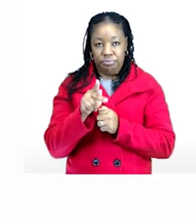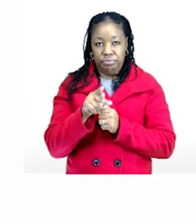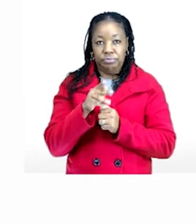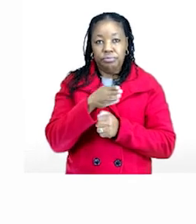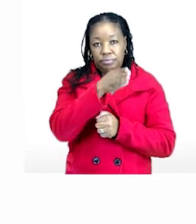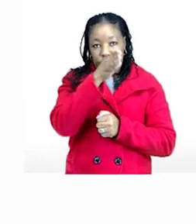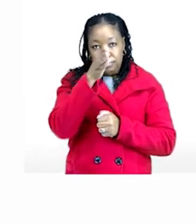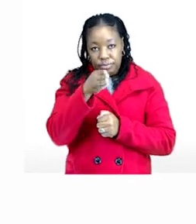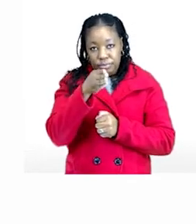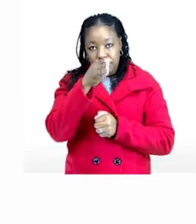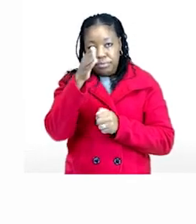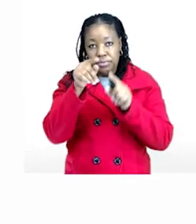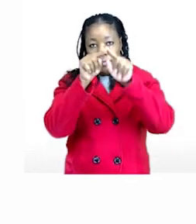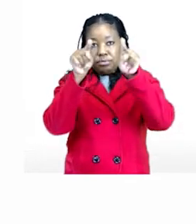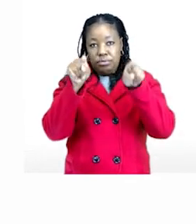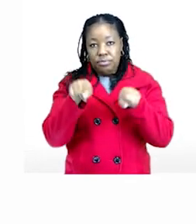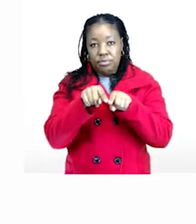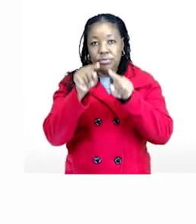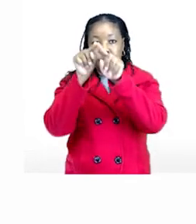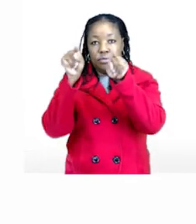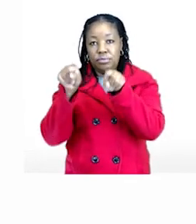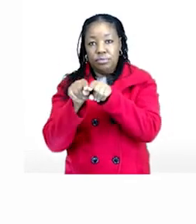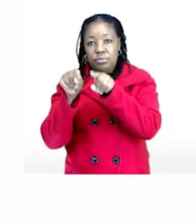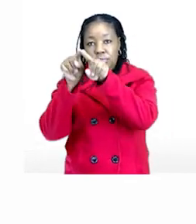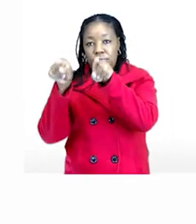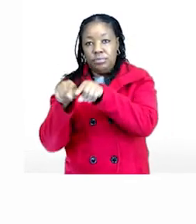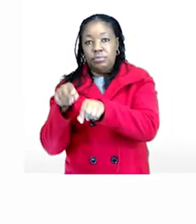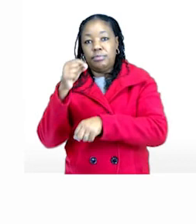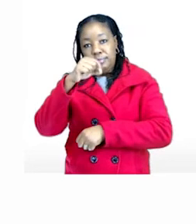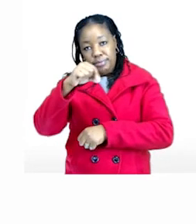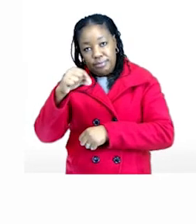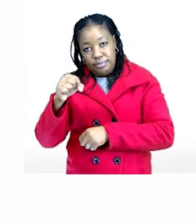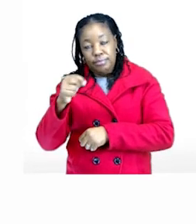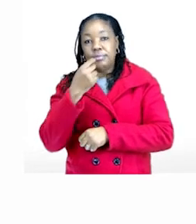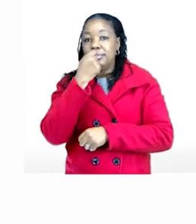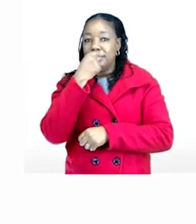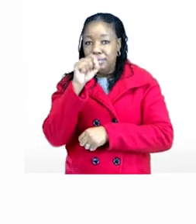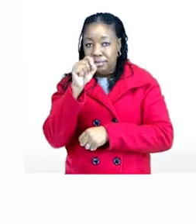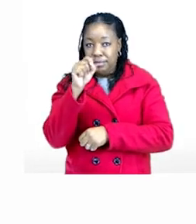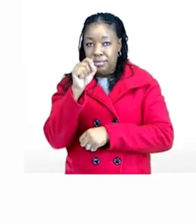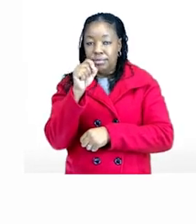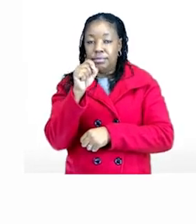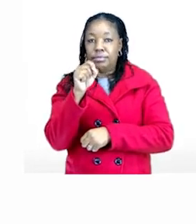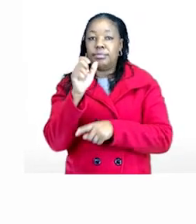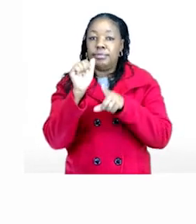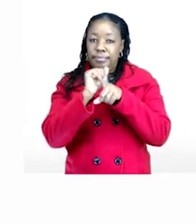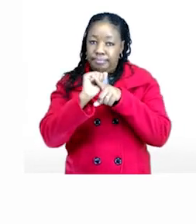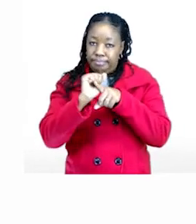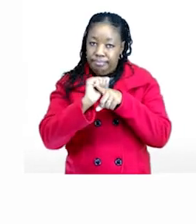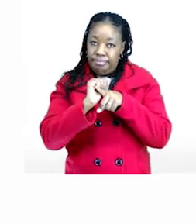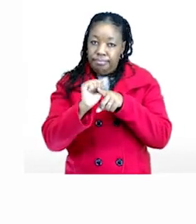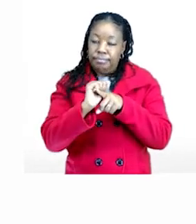the bottom of page 3. Now pick up your pencil or your pencil color and